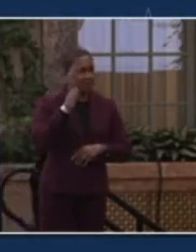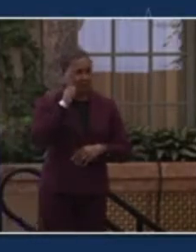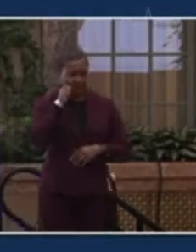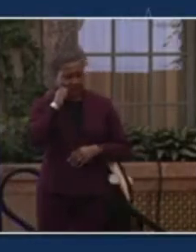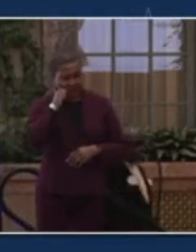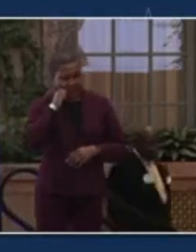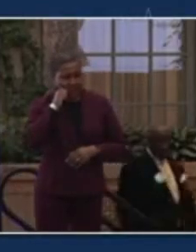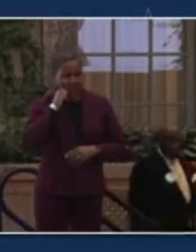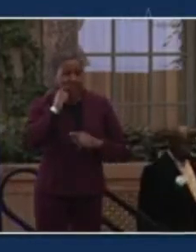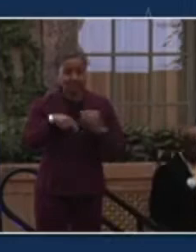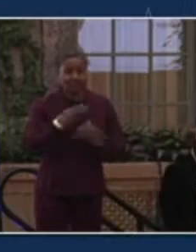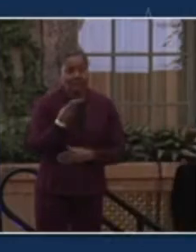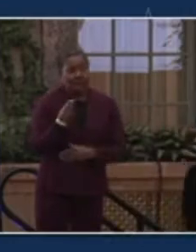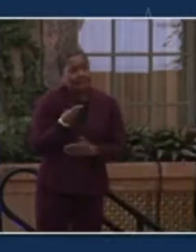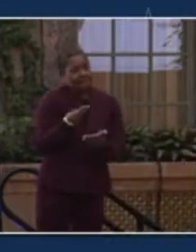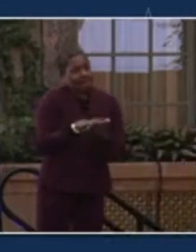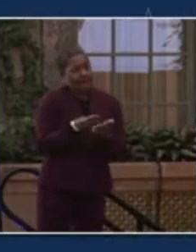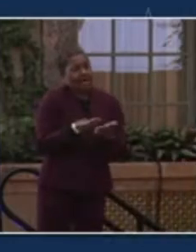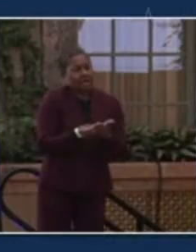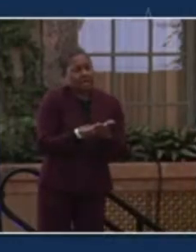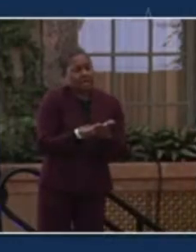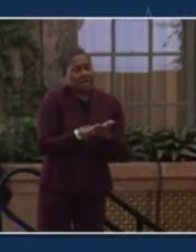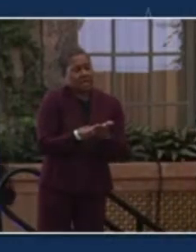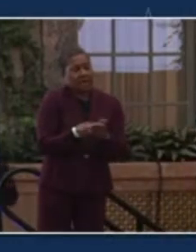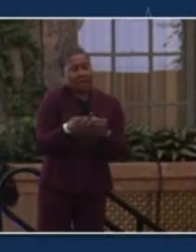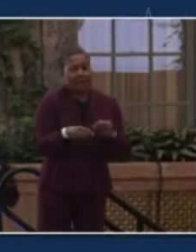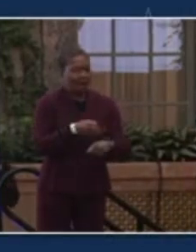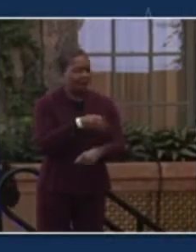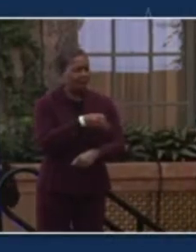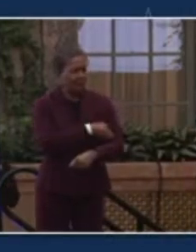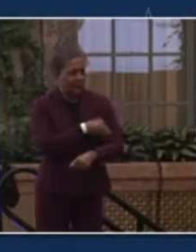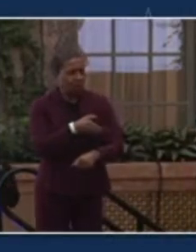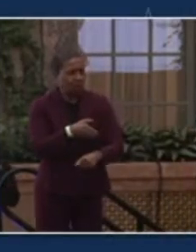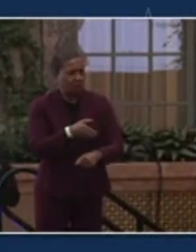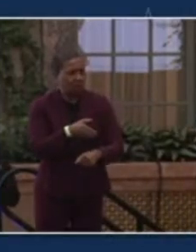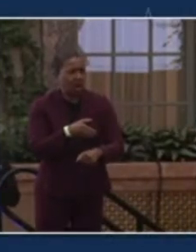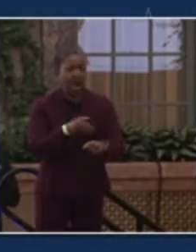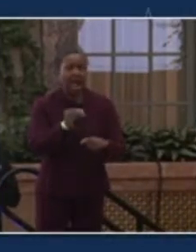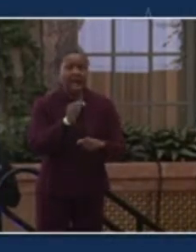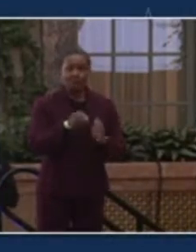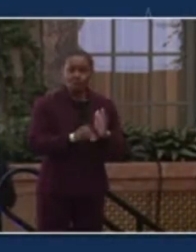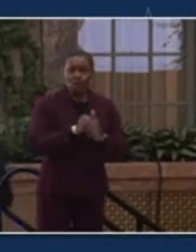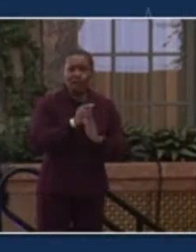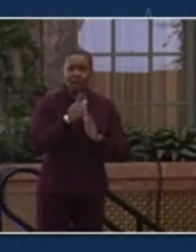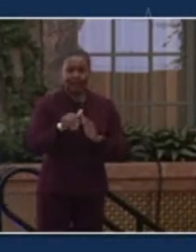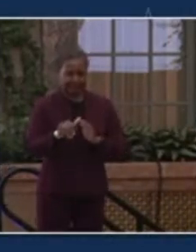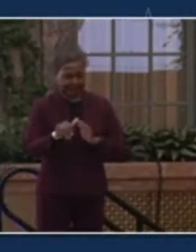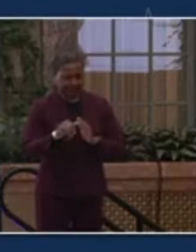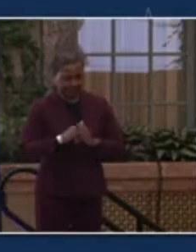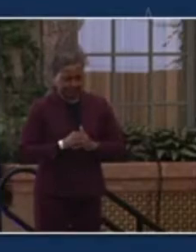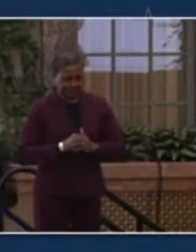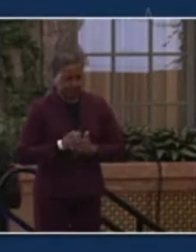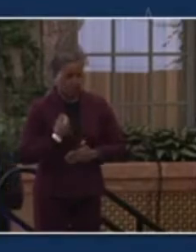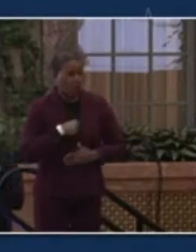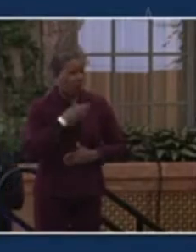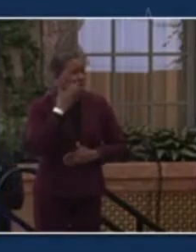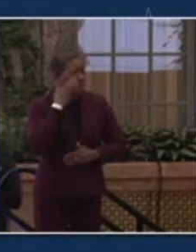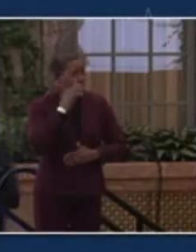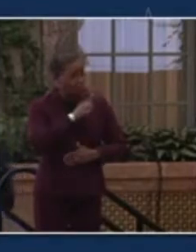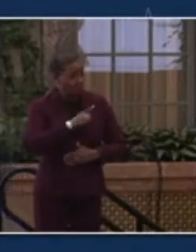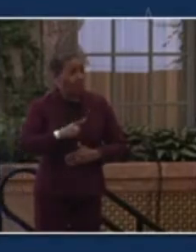about money and power and morality. We know,